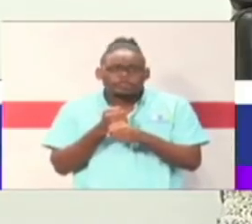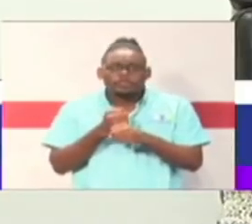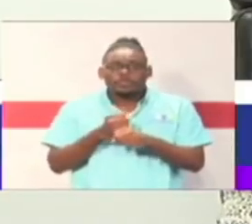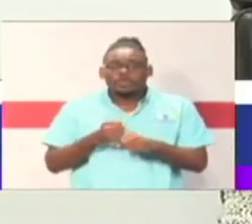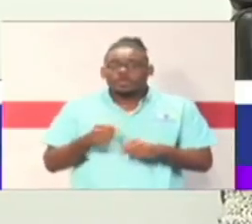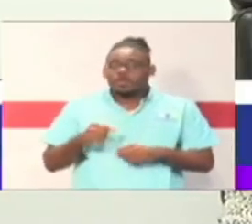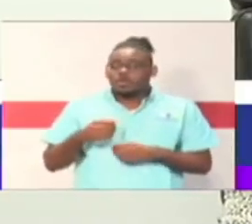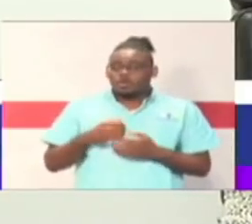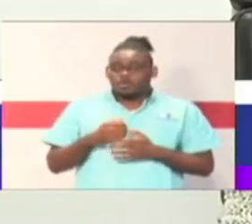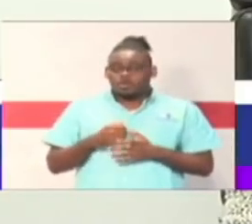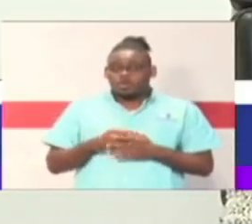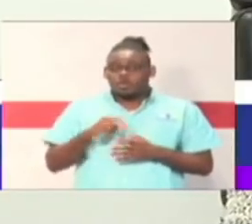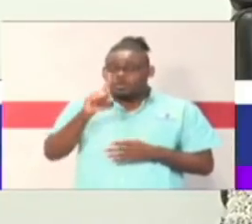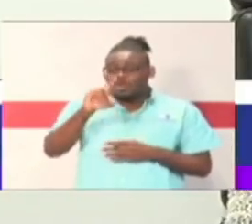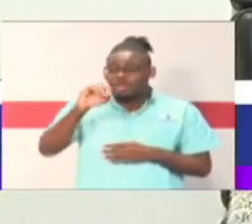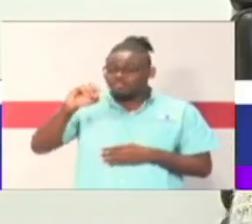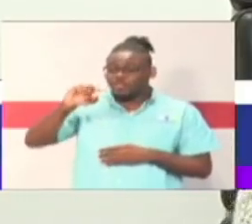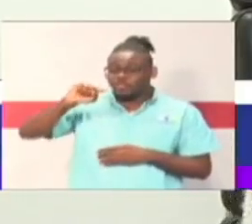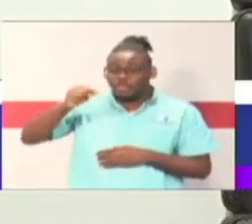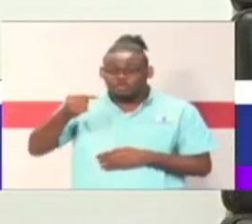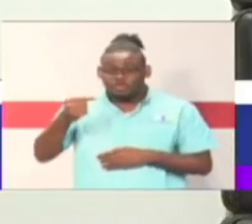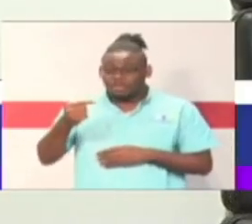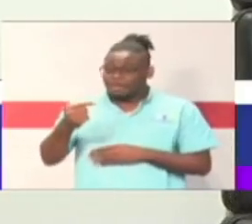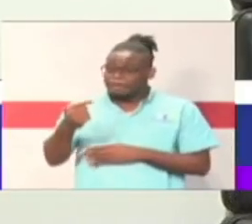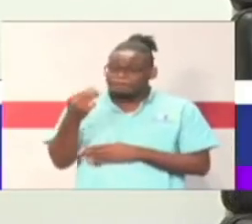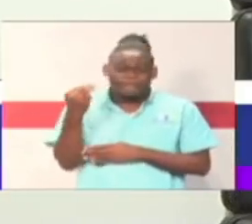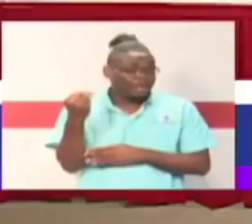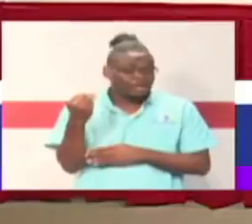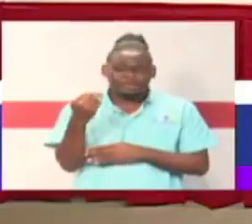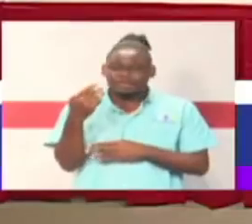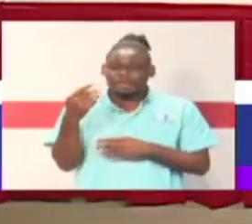that vaccines are safe and effective. Thank you.